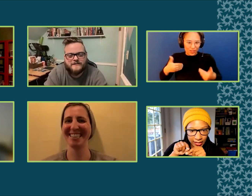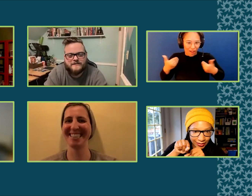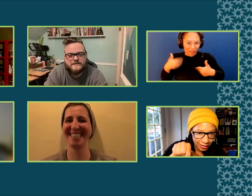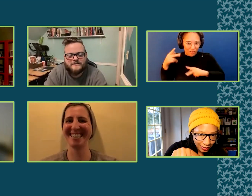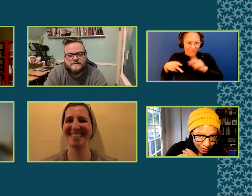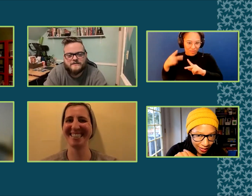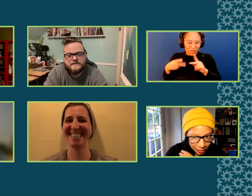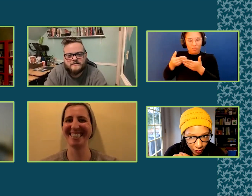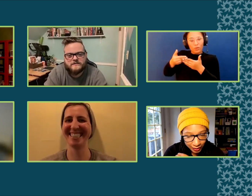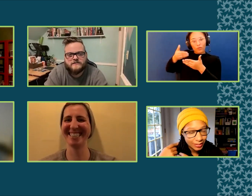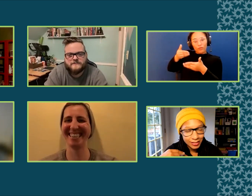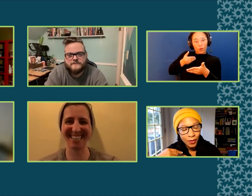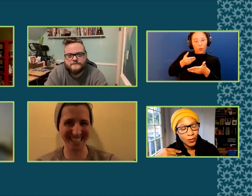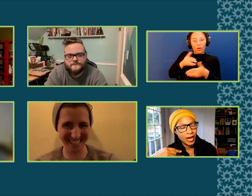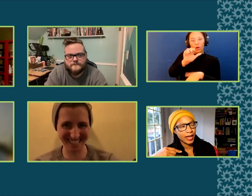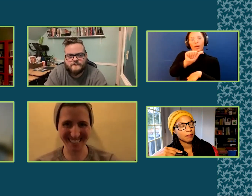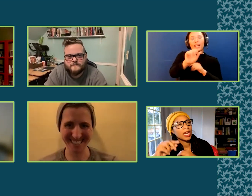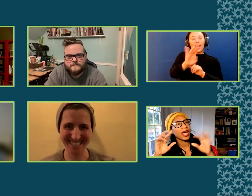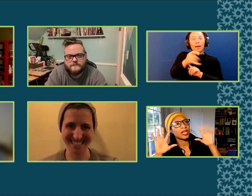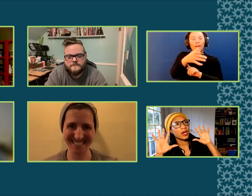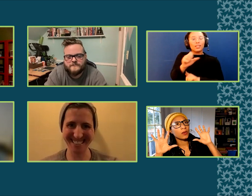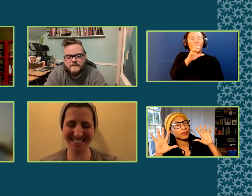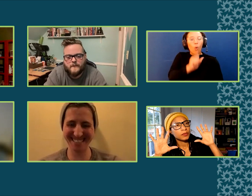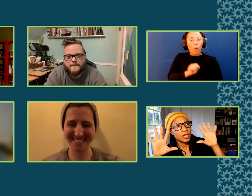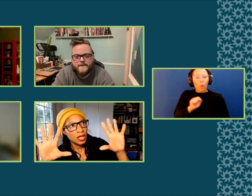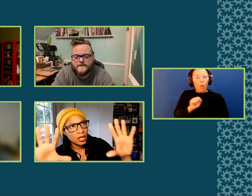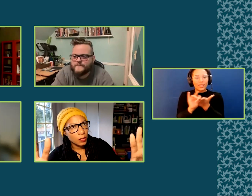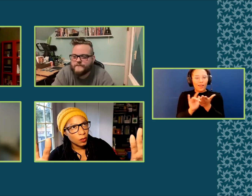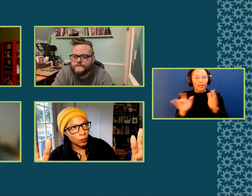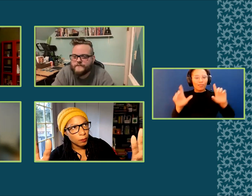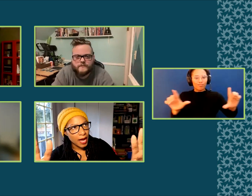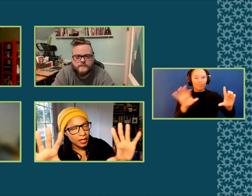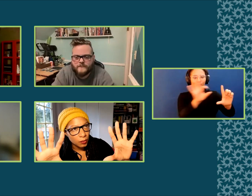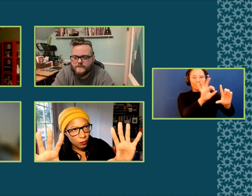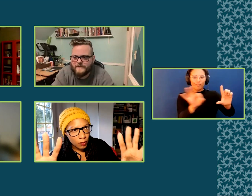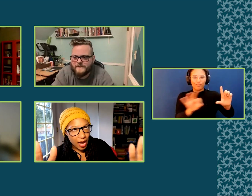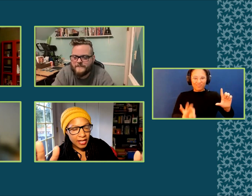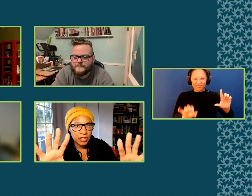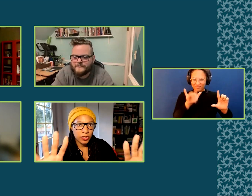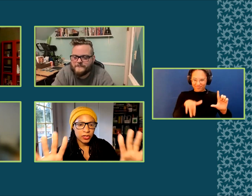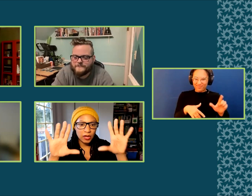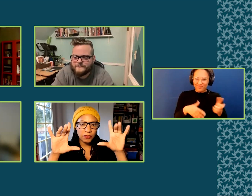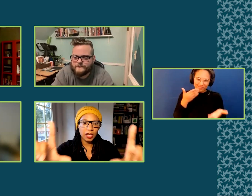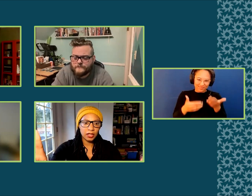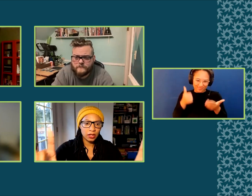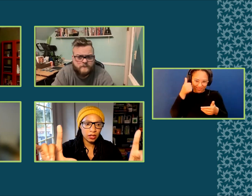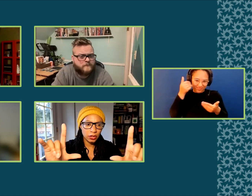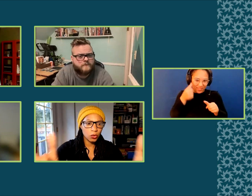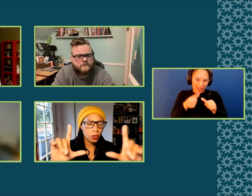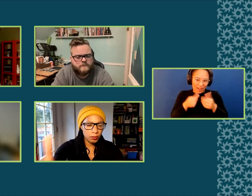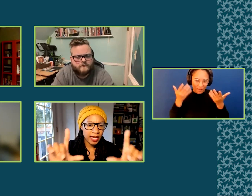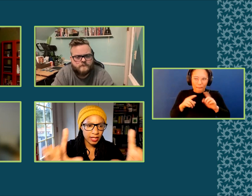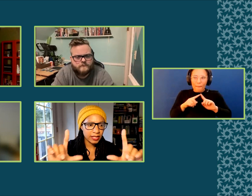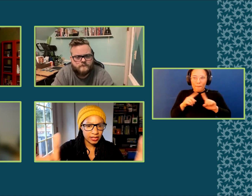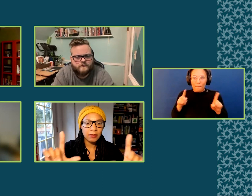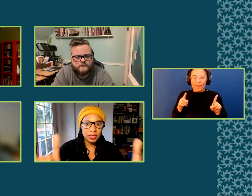and you like slid the things forward. That's just how old I am. So by reminding yourself that